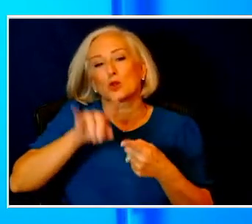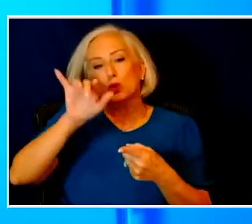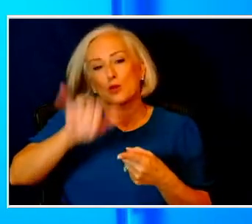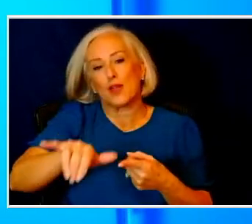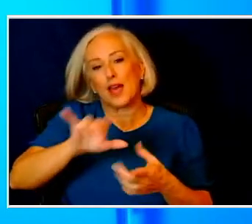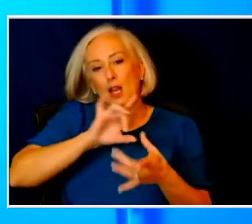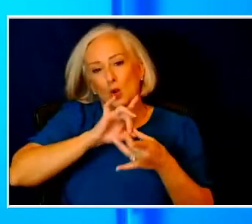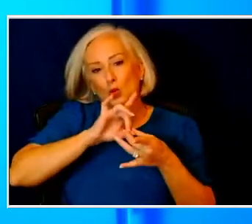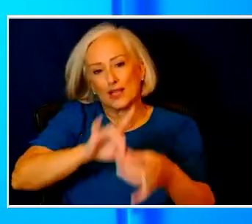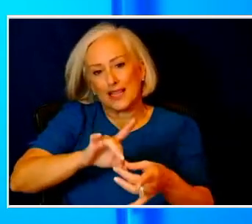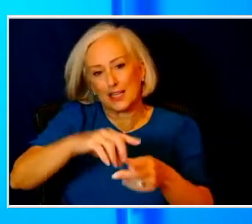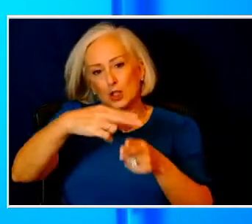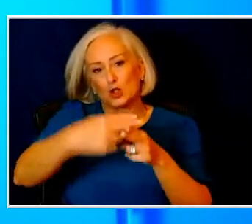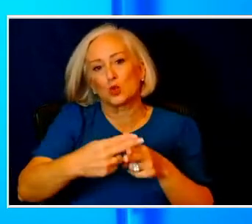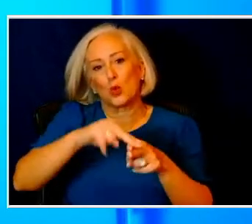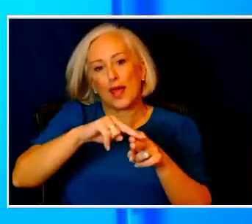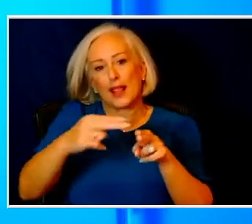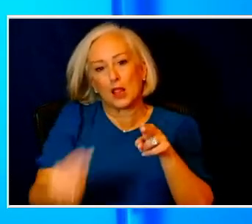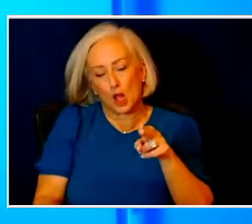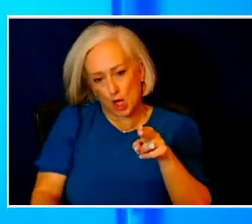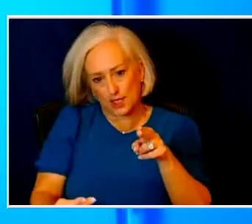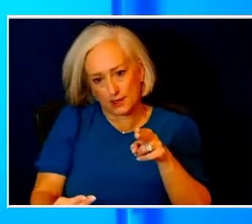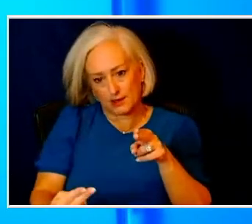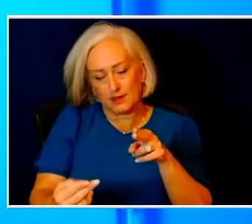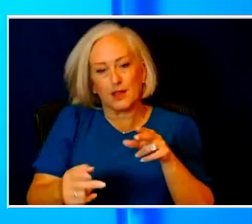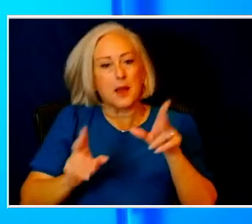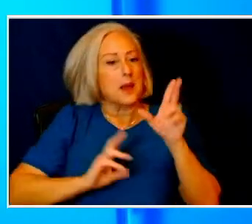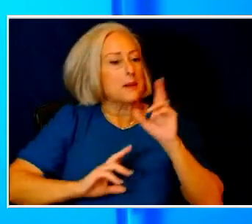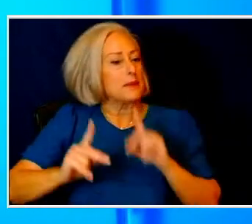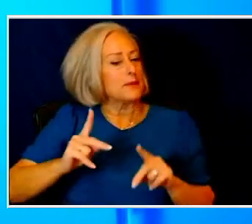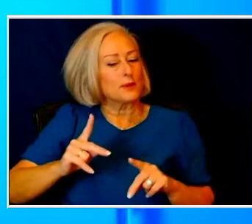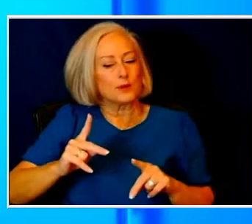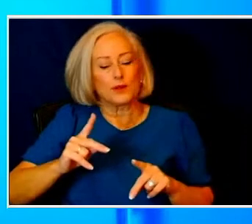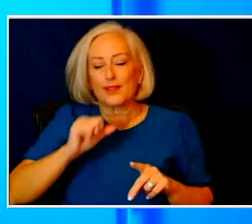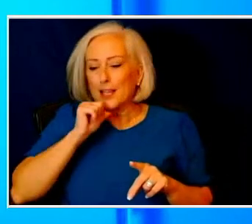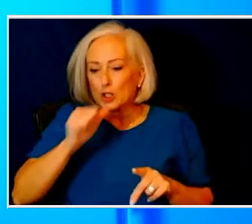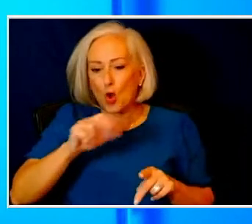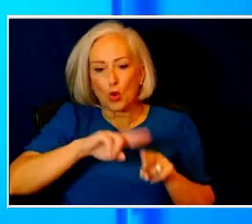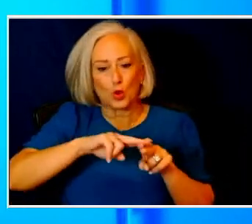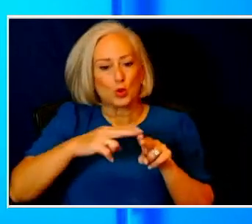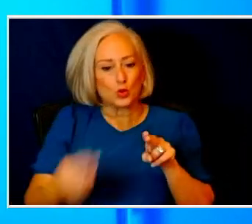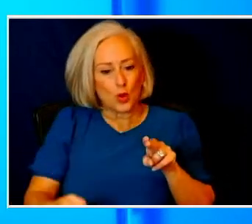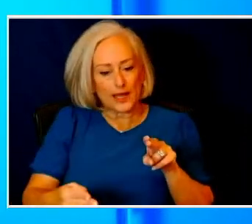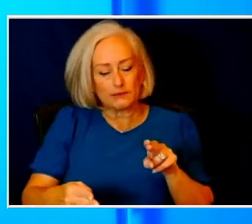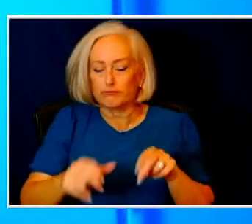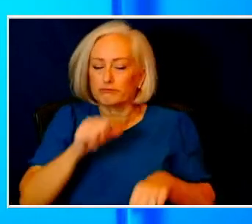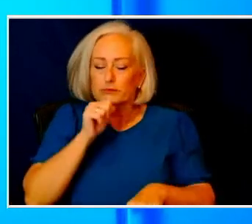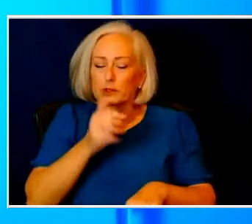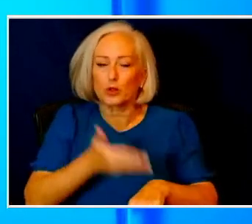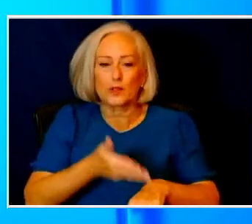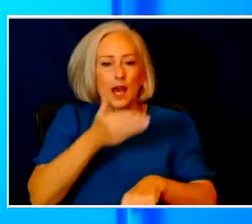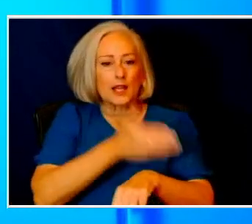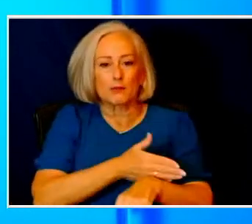loss. And people who do not lose weight tend not to improve their fatty liver. And